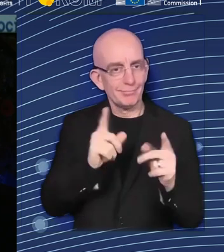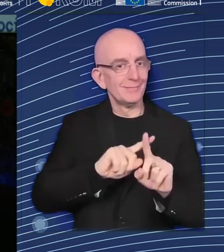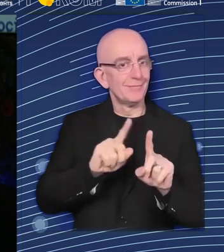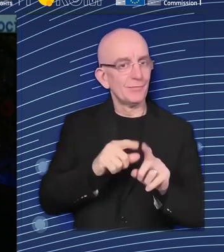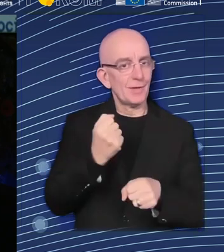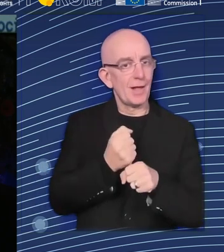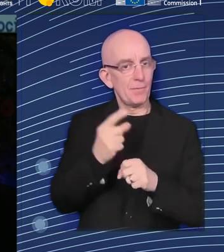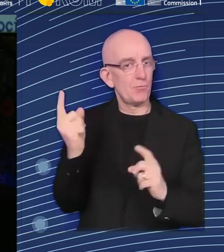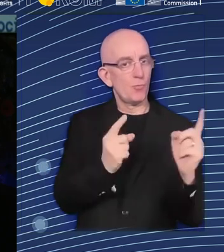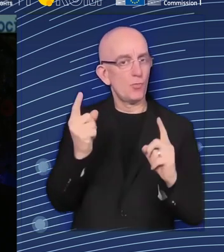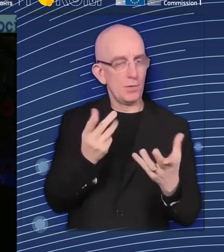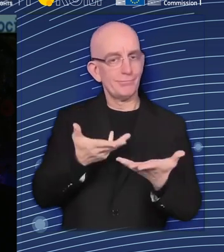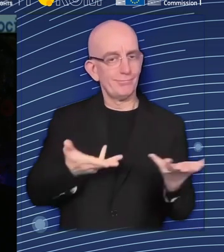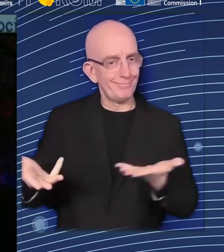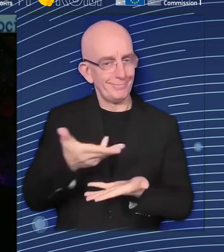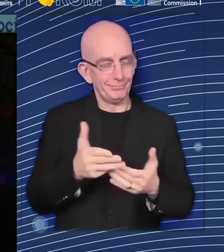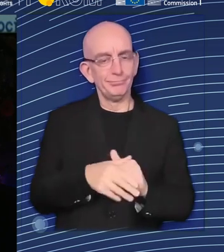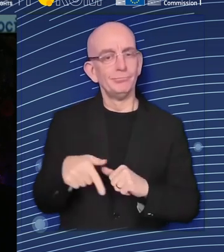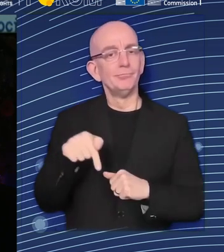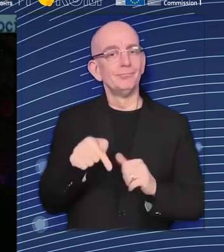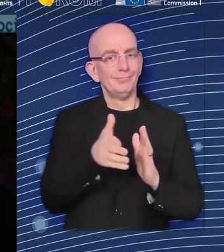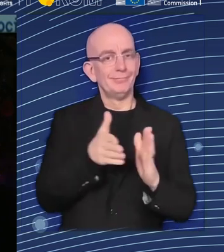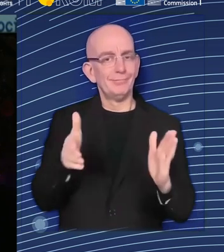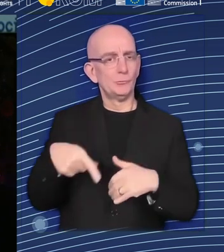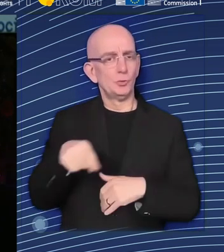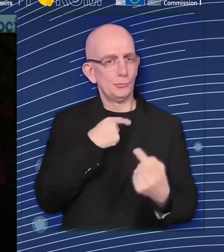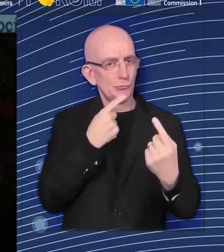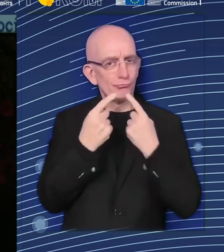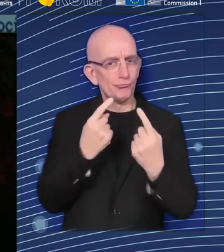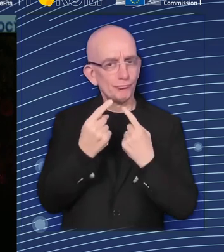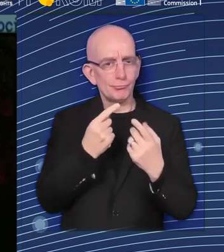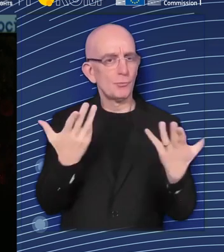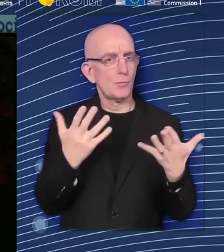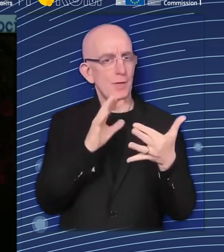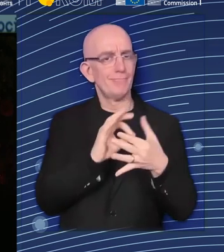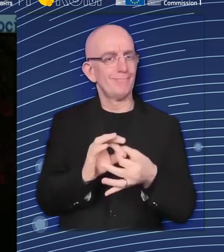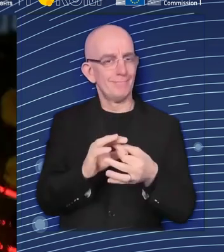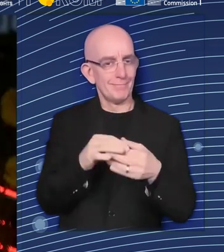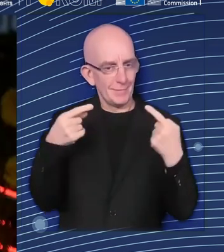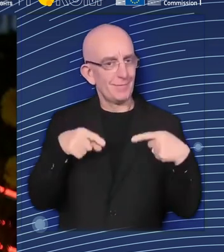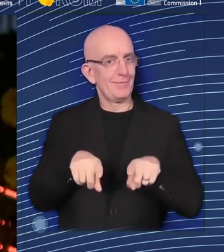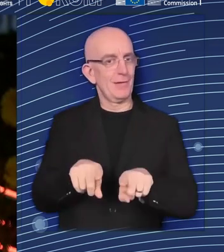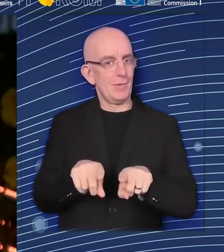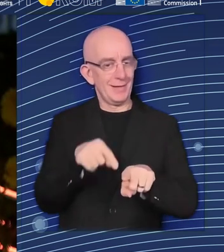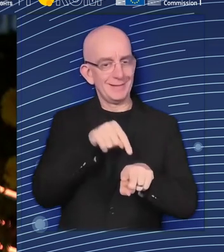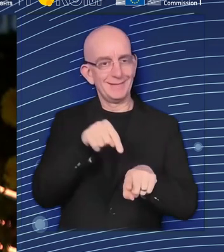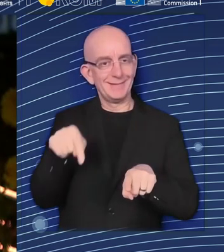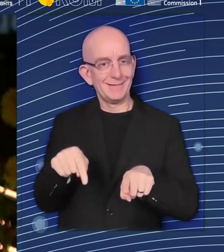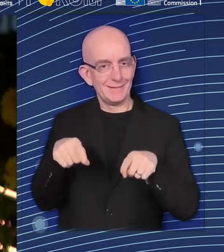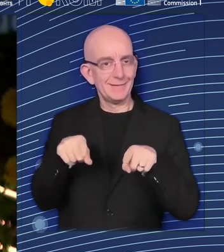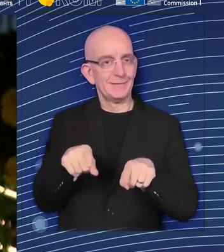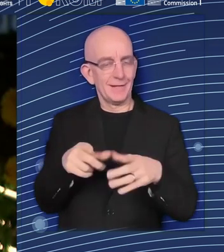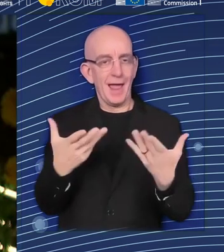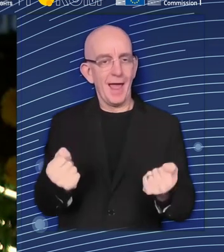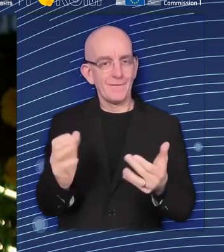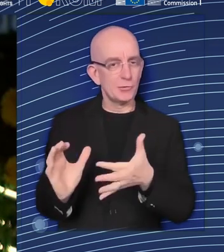and in the first round, we had a session on Europe's employment and social developments, presenting our